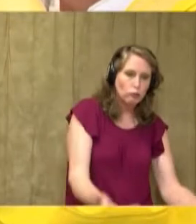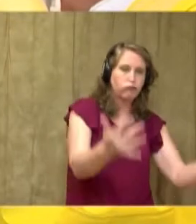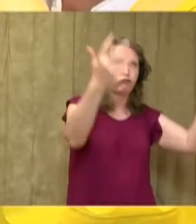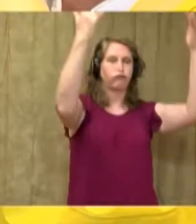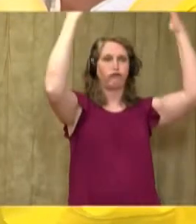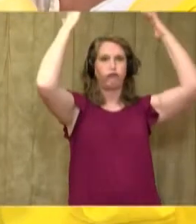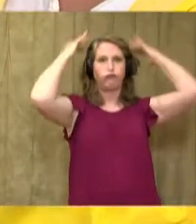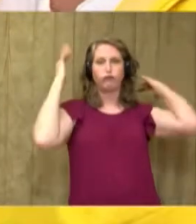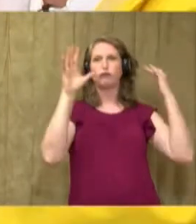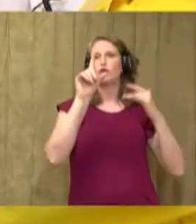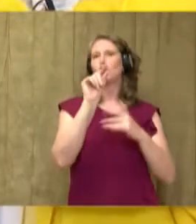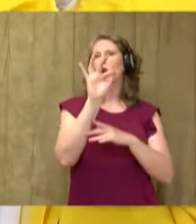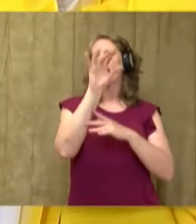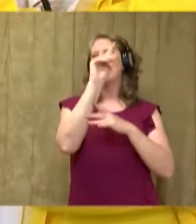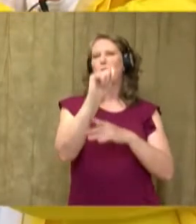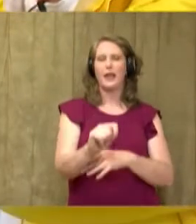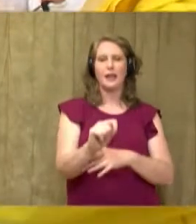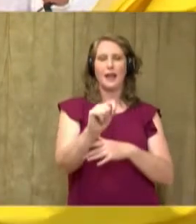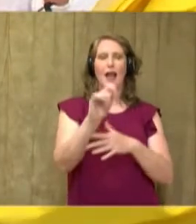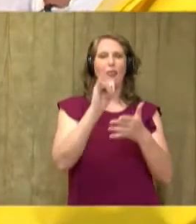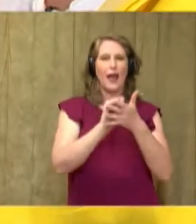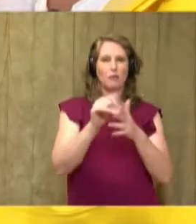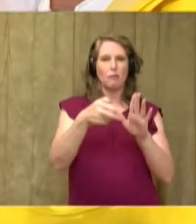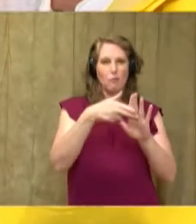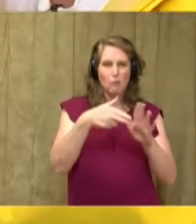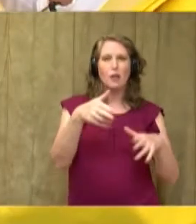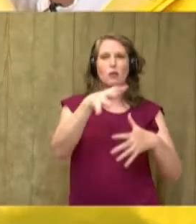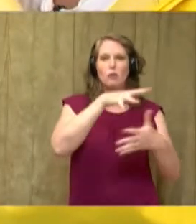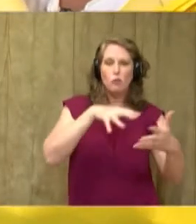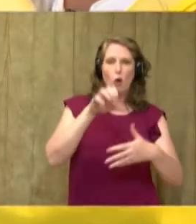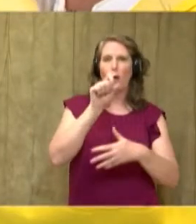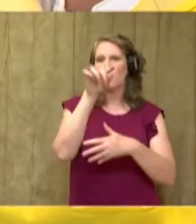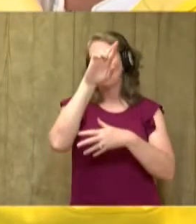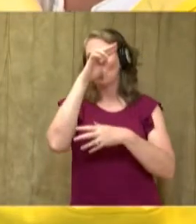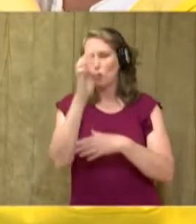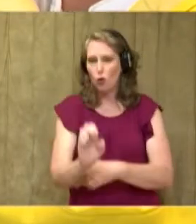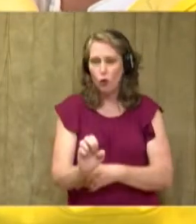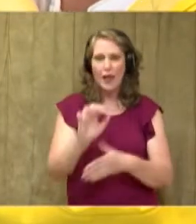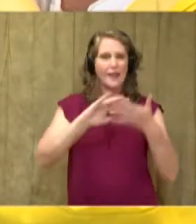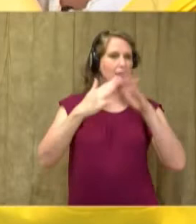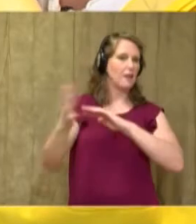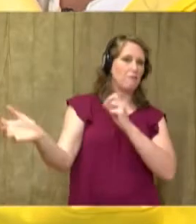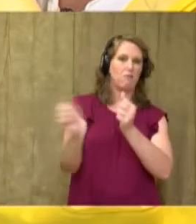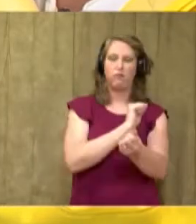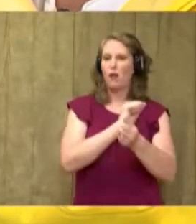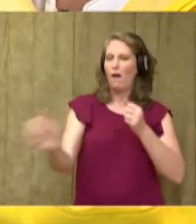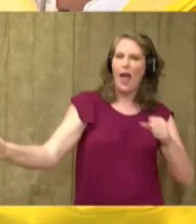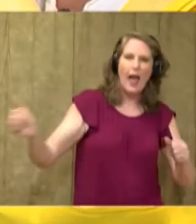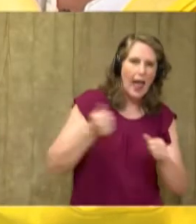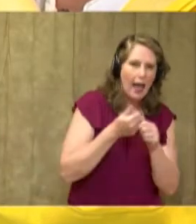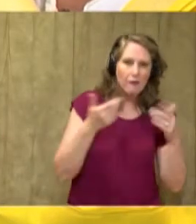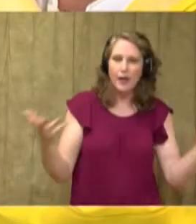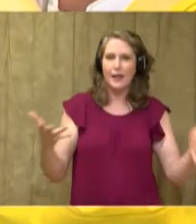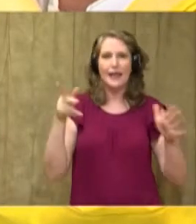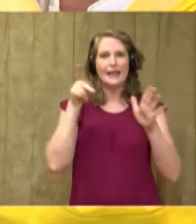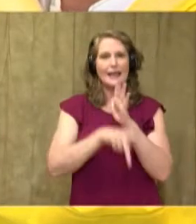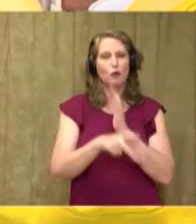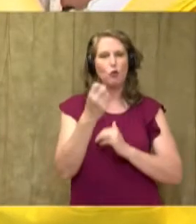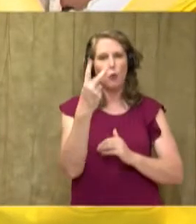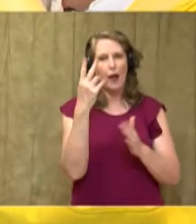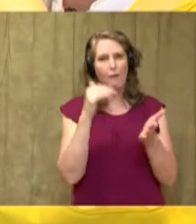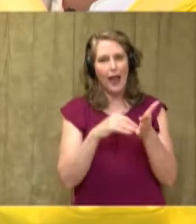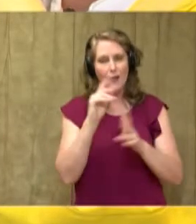feet high. The waves got over 20 feet high. It totally destroyed the city, killing about 12,000